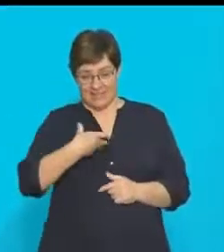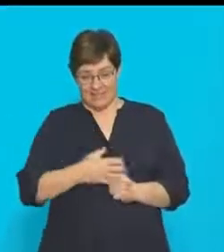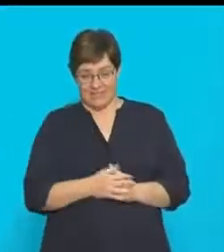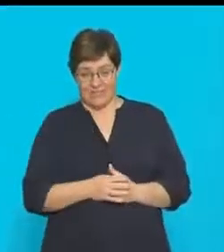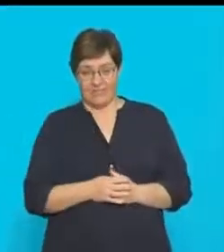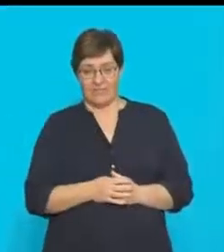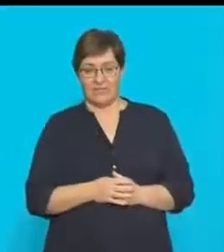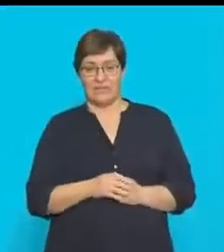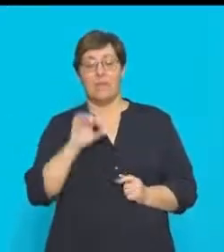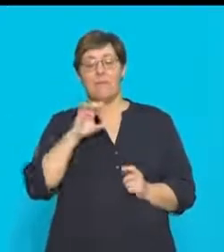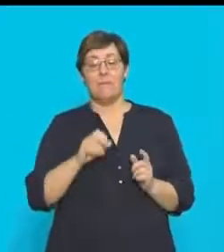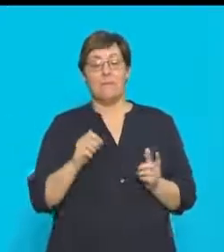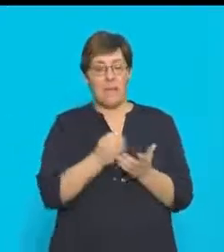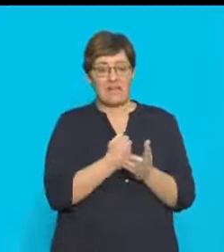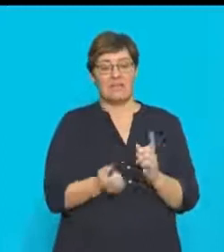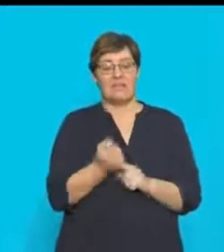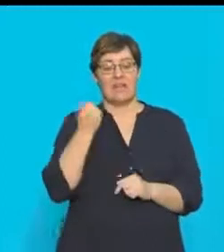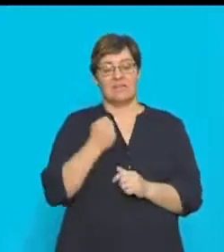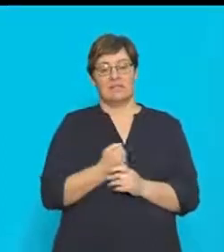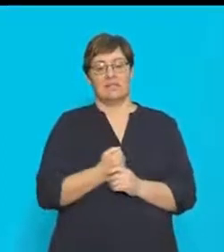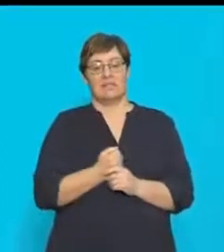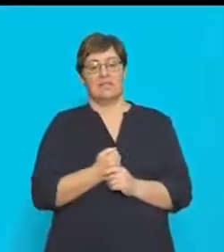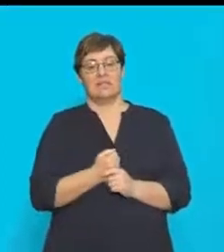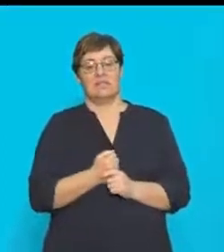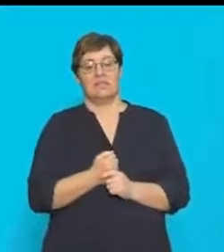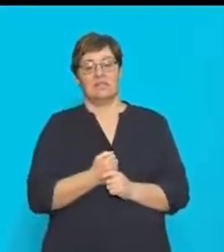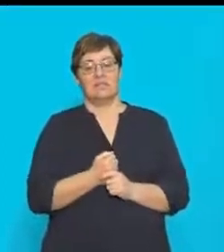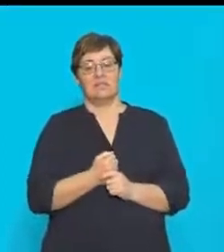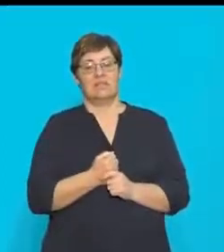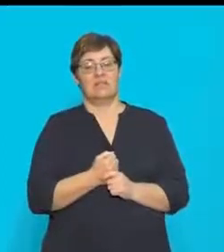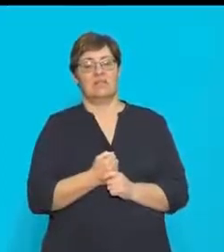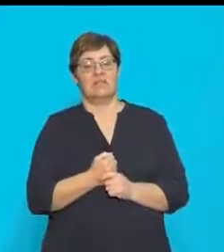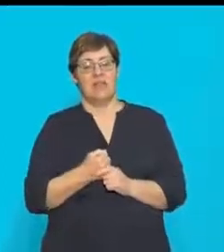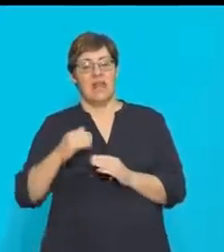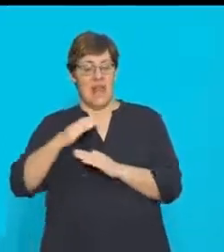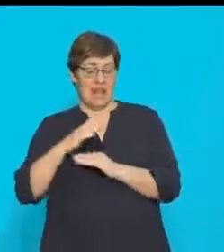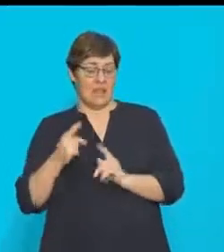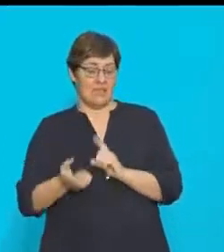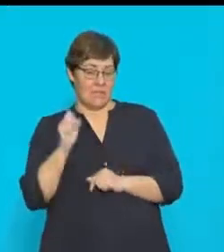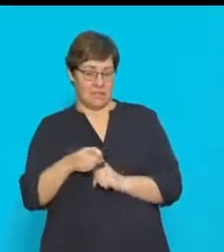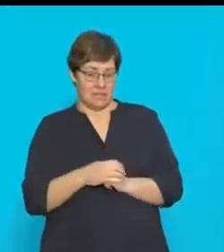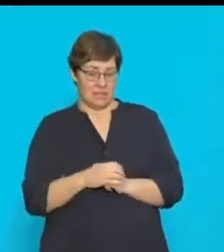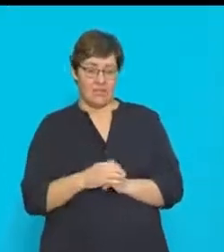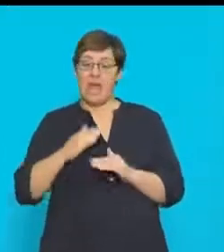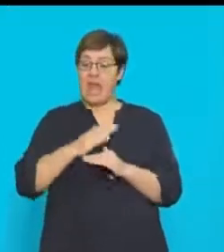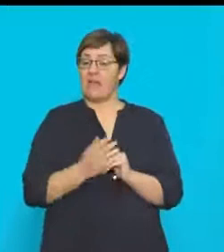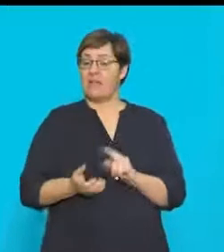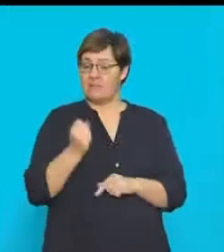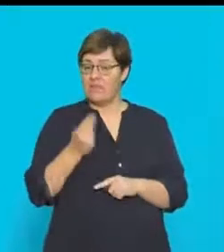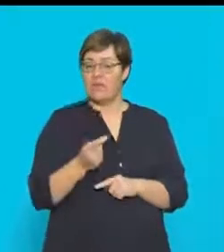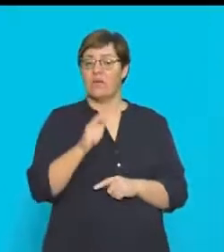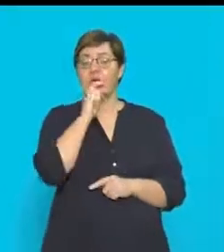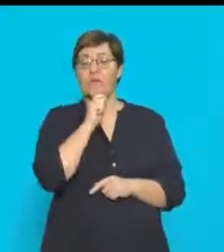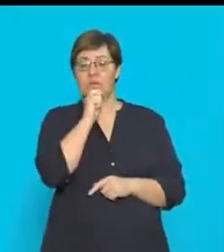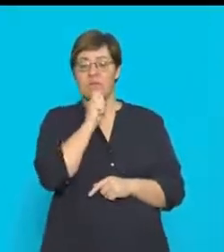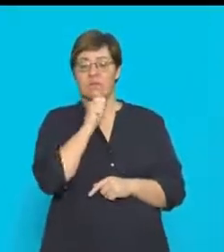to find, this is the angle we need to find angle. So because we're looking for angles, it means we're going to use